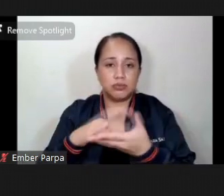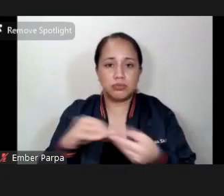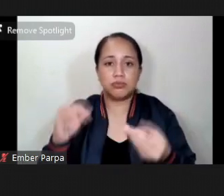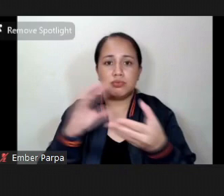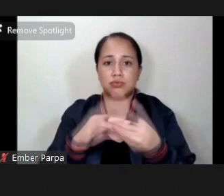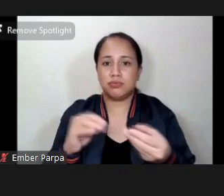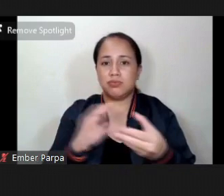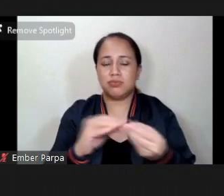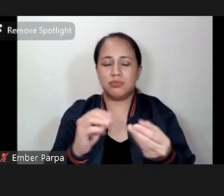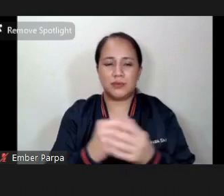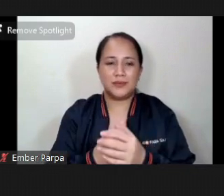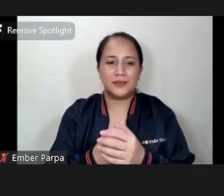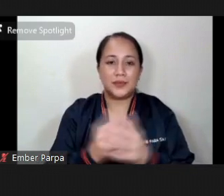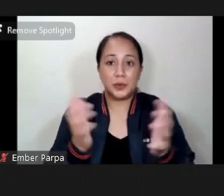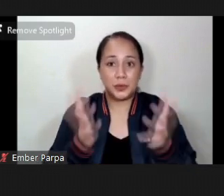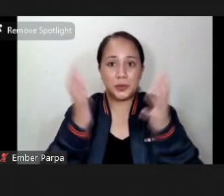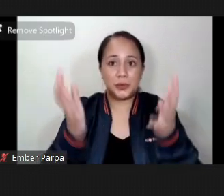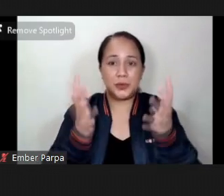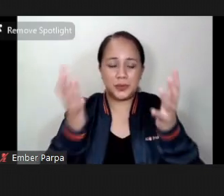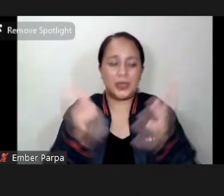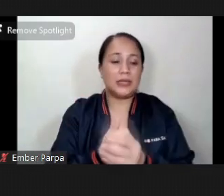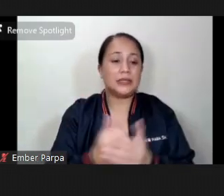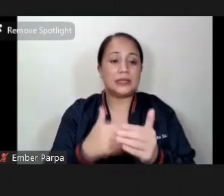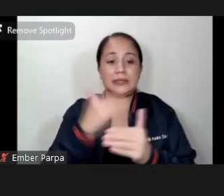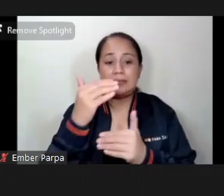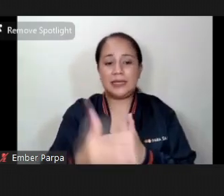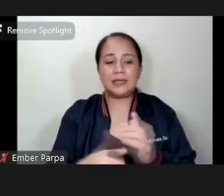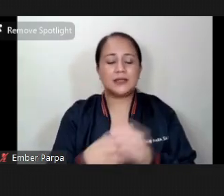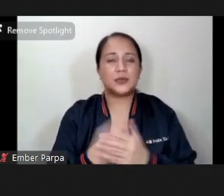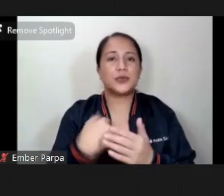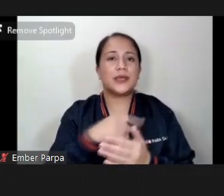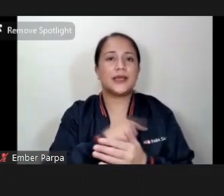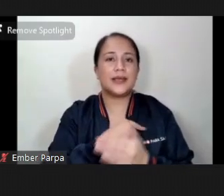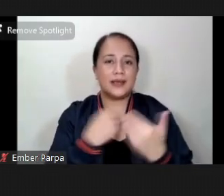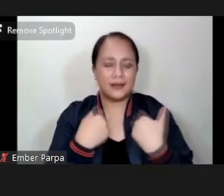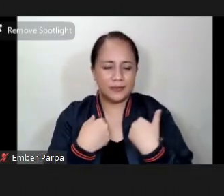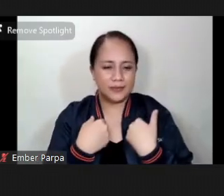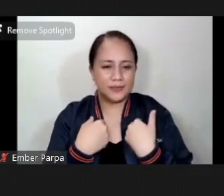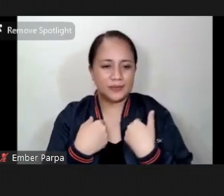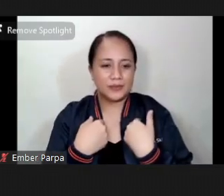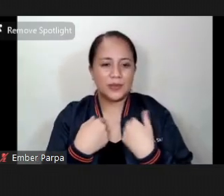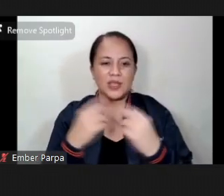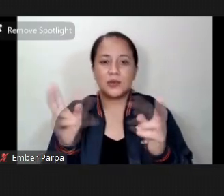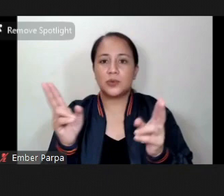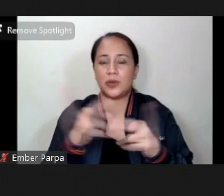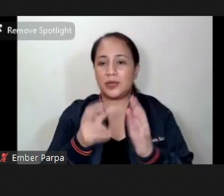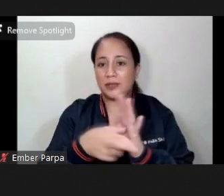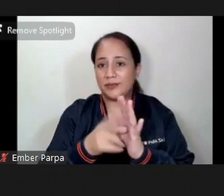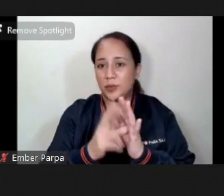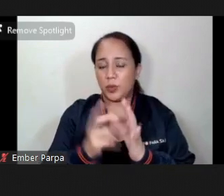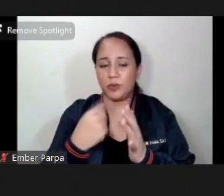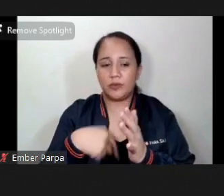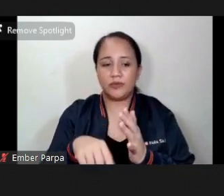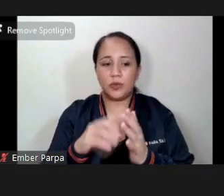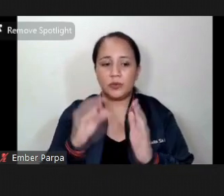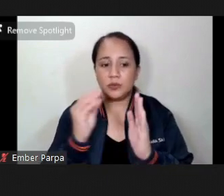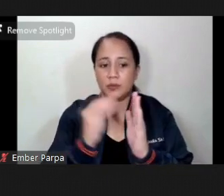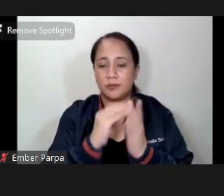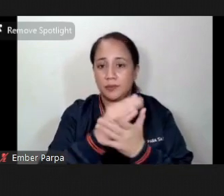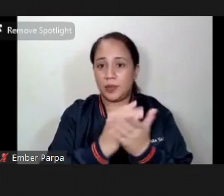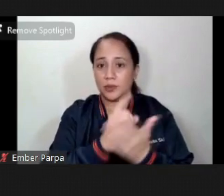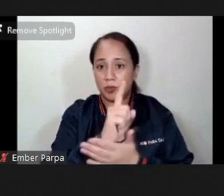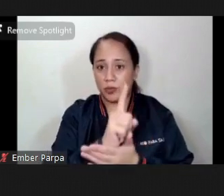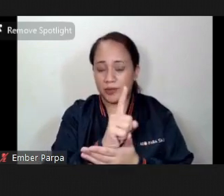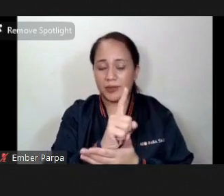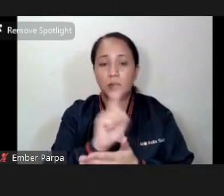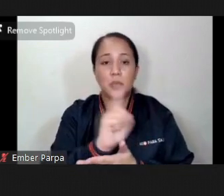istoryahan. So, for the next slide, we have a quick recap for the component 1,